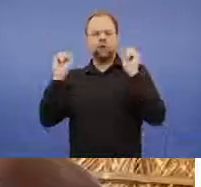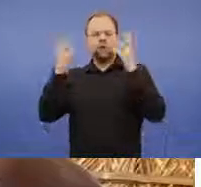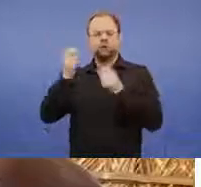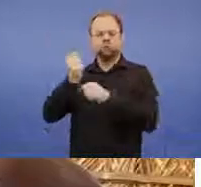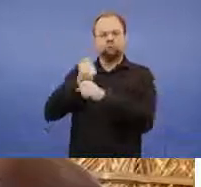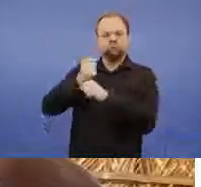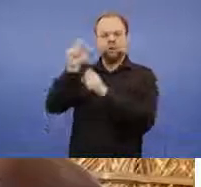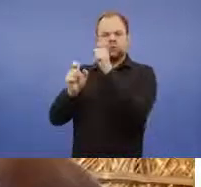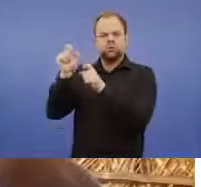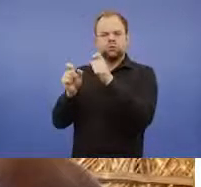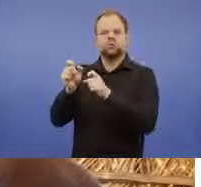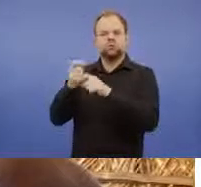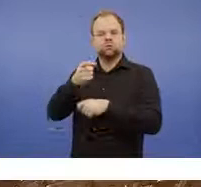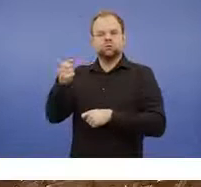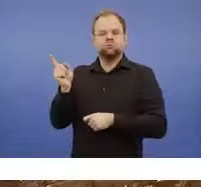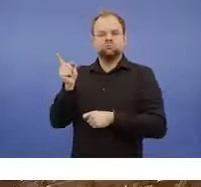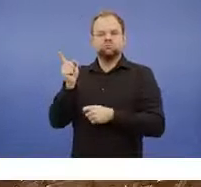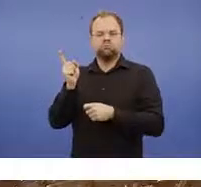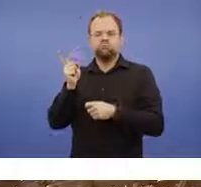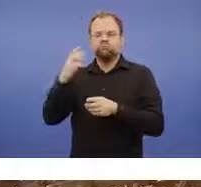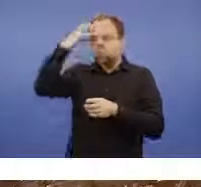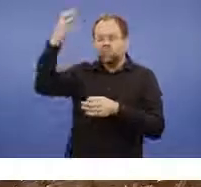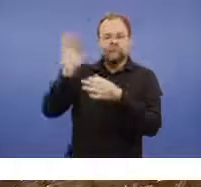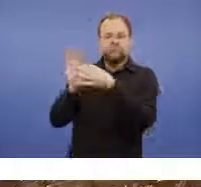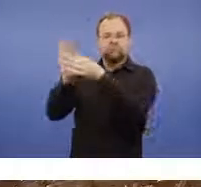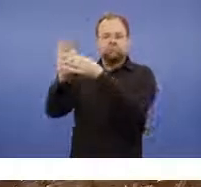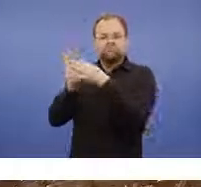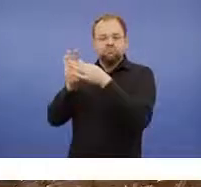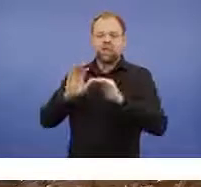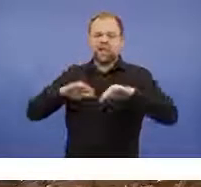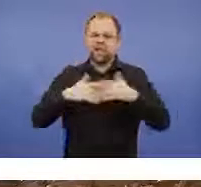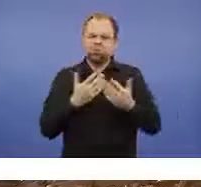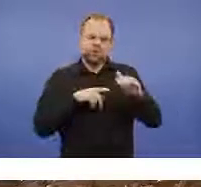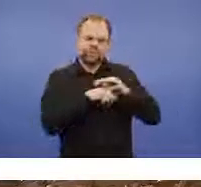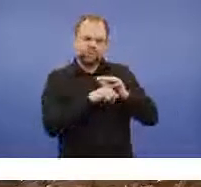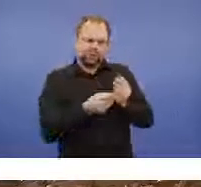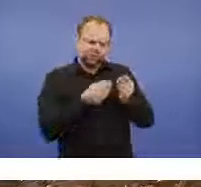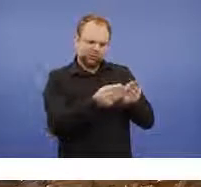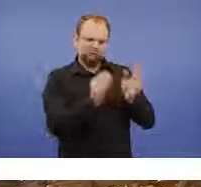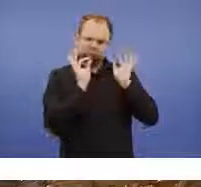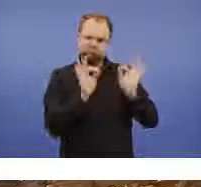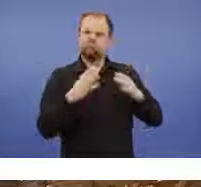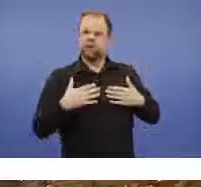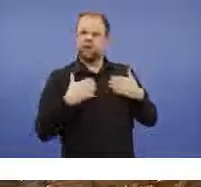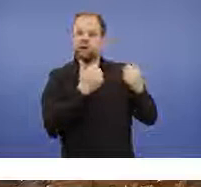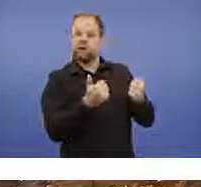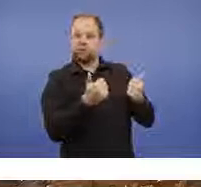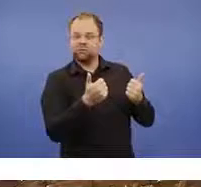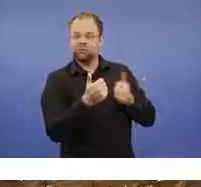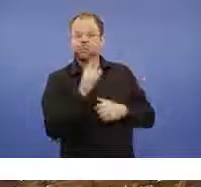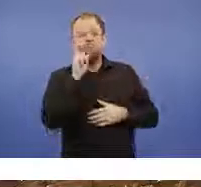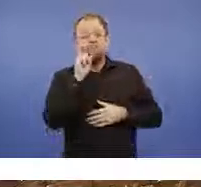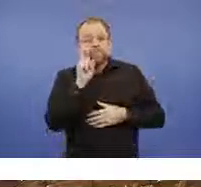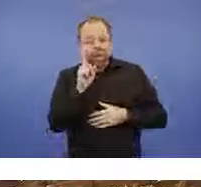Specialized doctors and medicines are not available. They had to go to the hospital, and they face a lot of barriers such